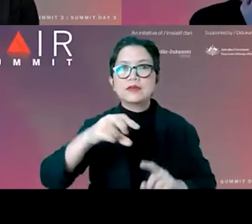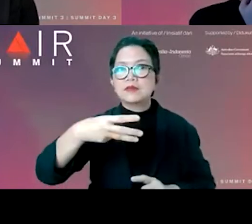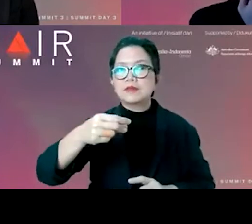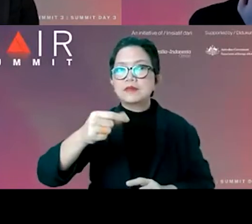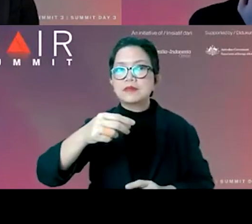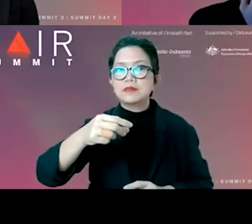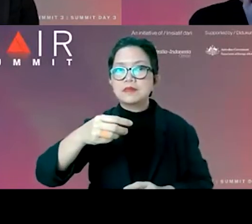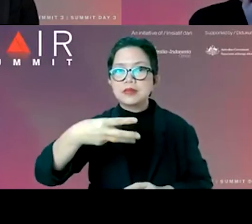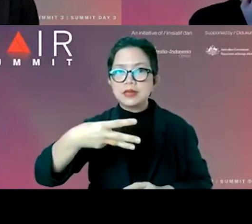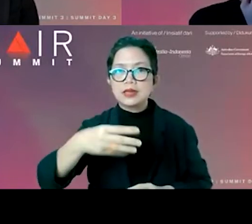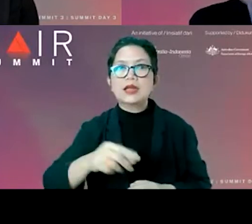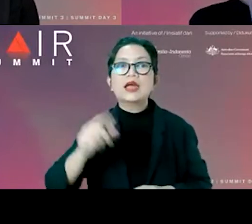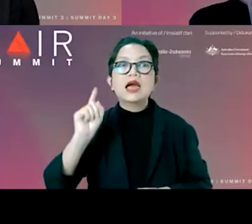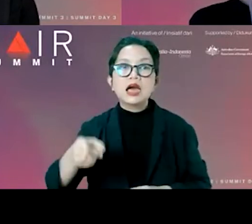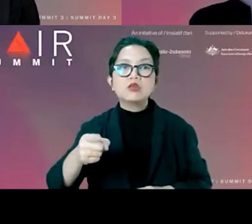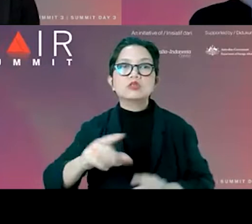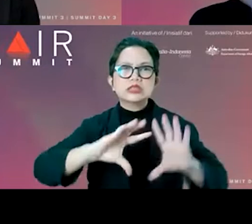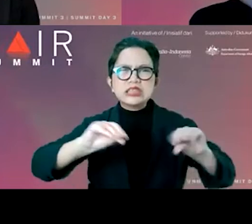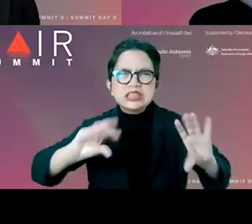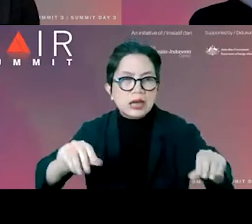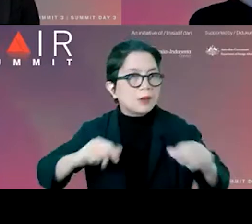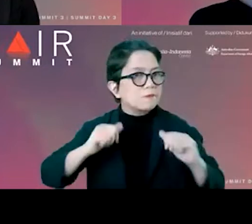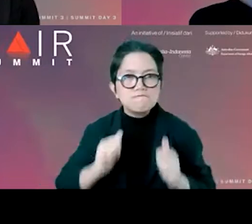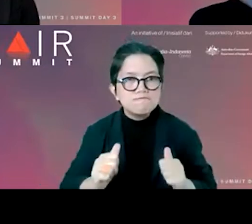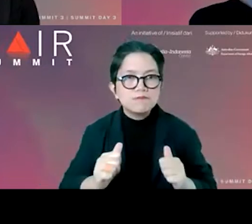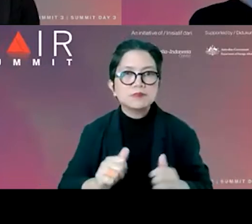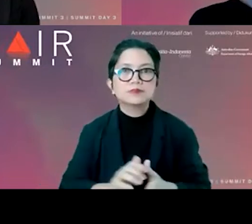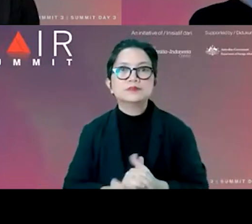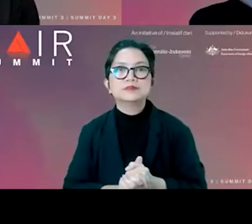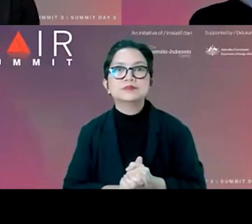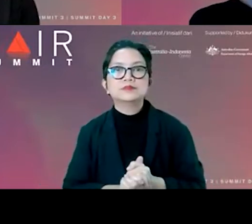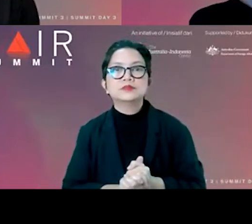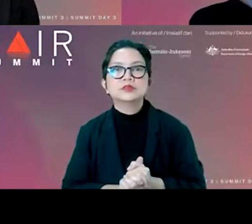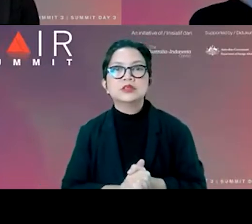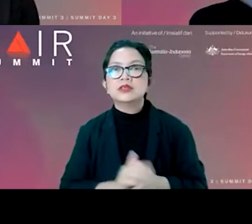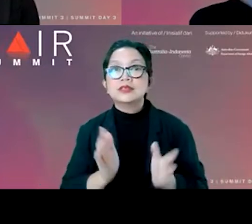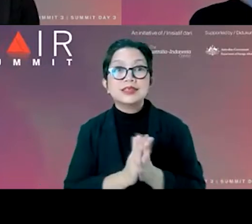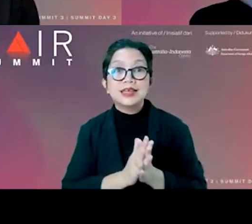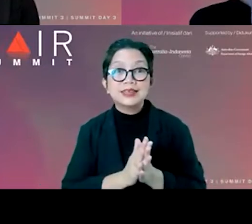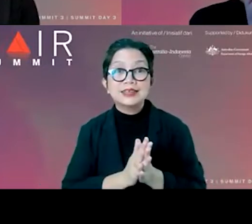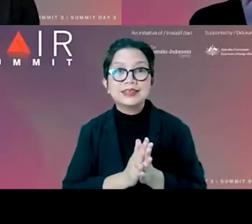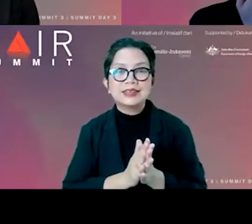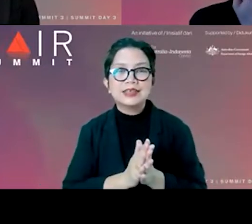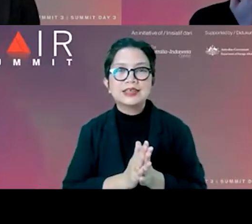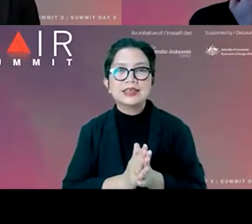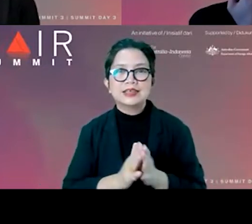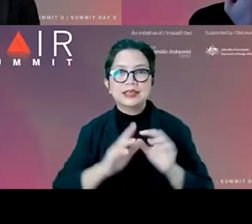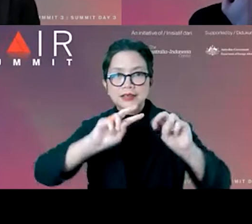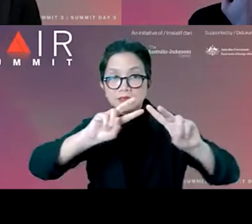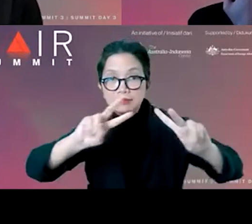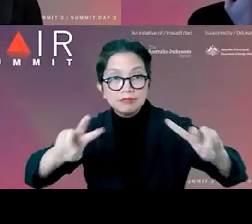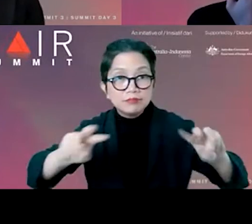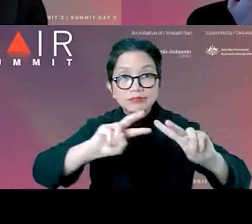more multidisciplinary people that can involve in our next extant